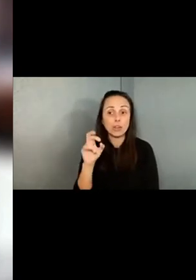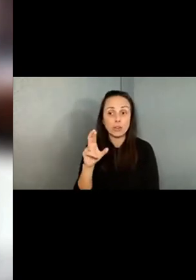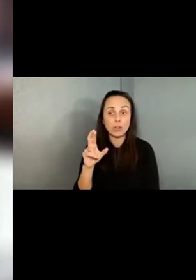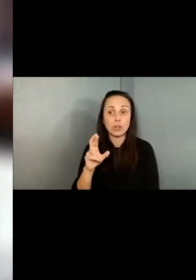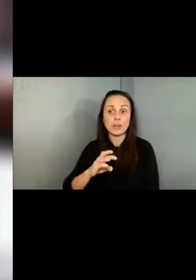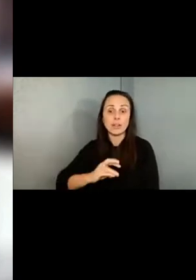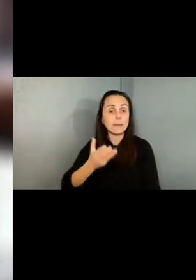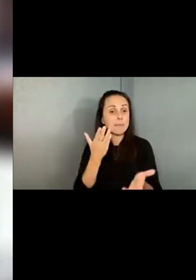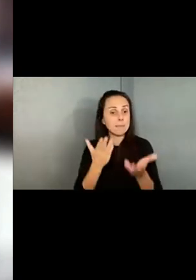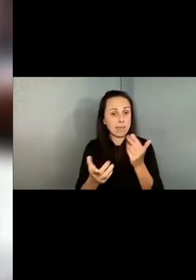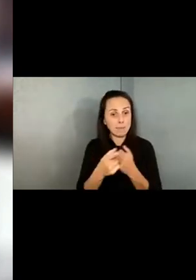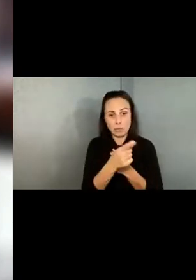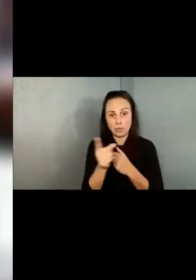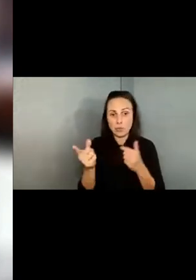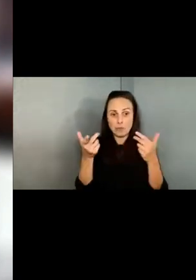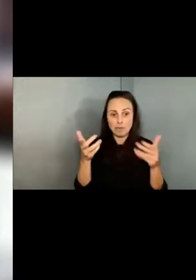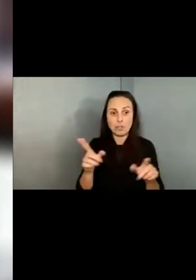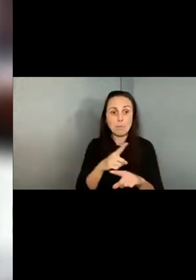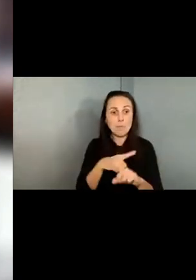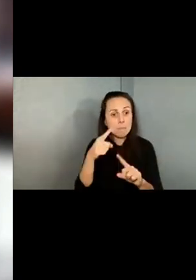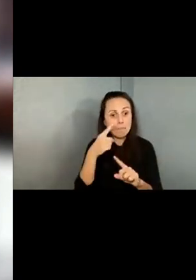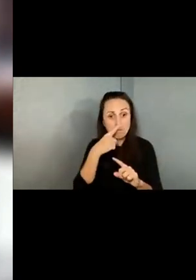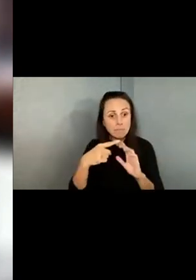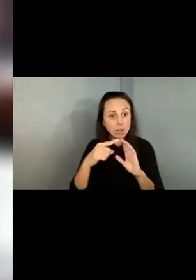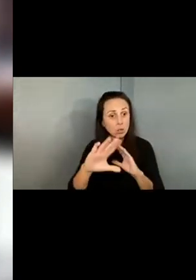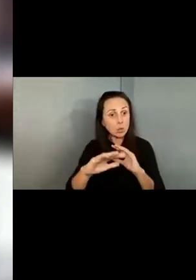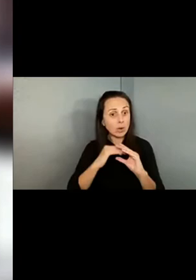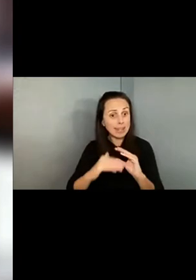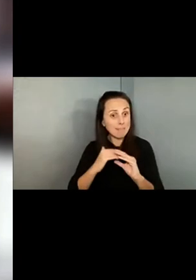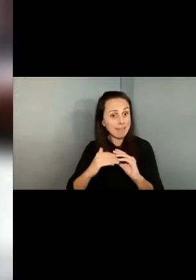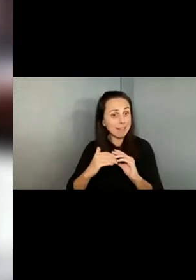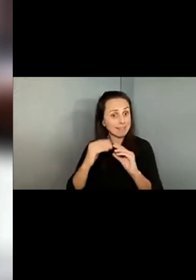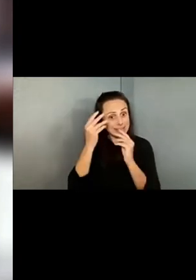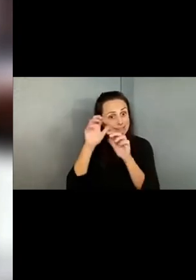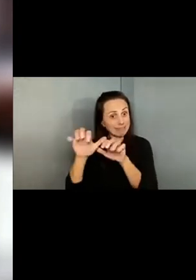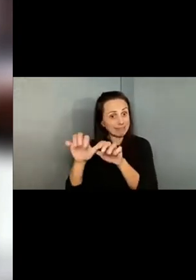Perhaps you've already done this, but could you share your email information in the chat?